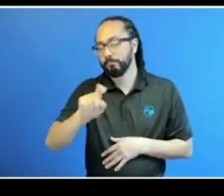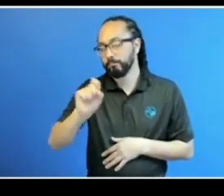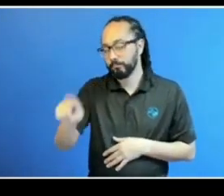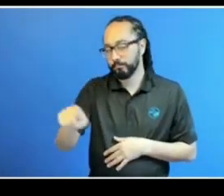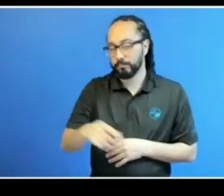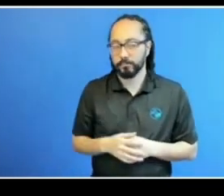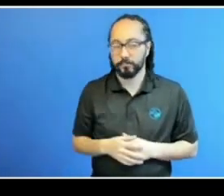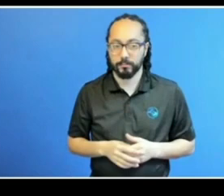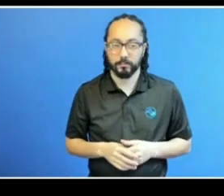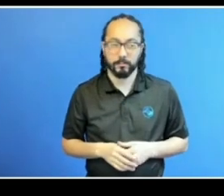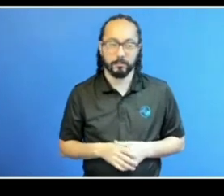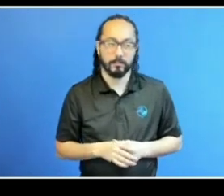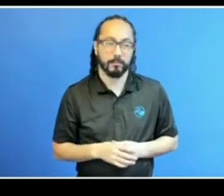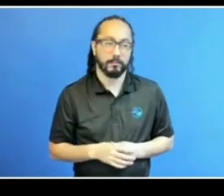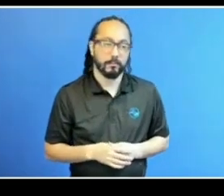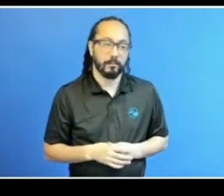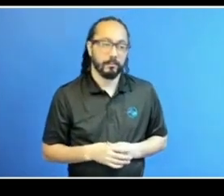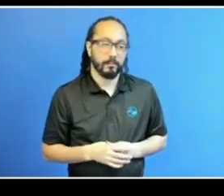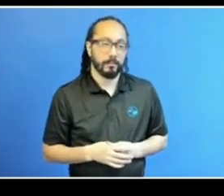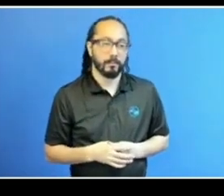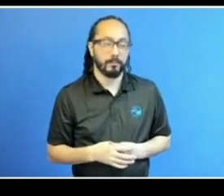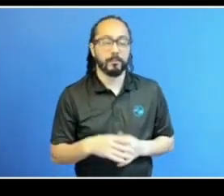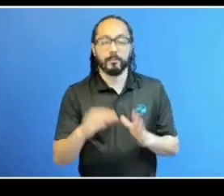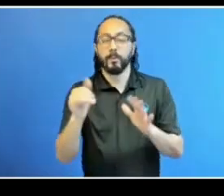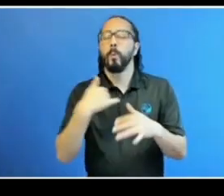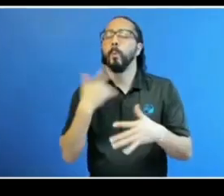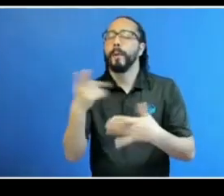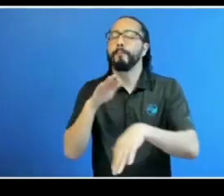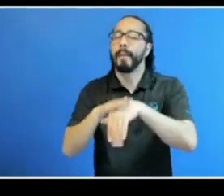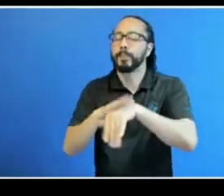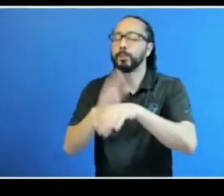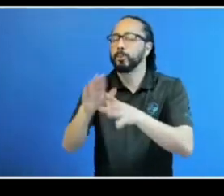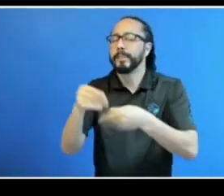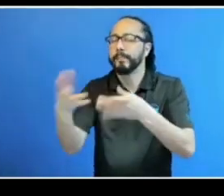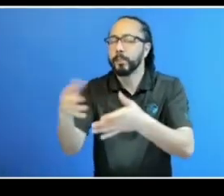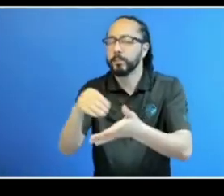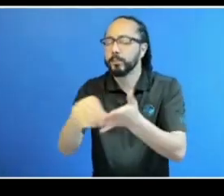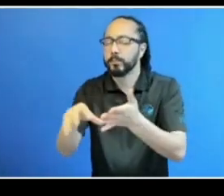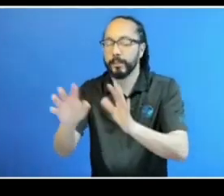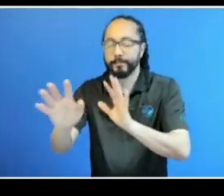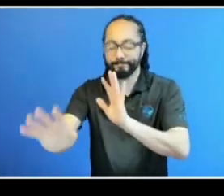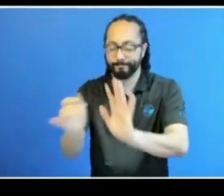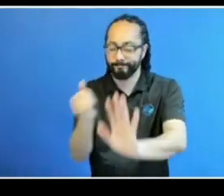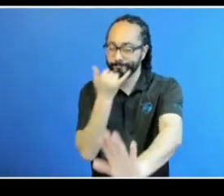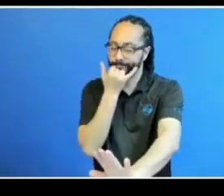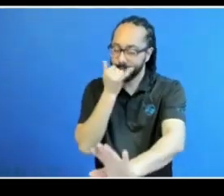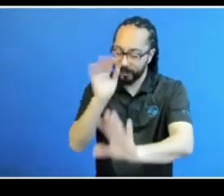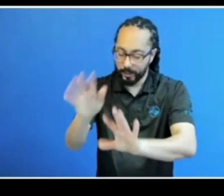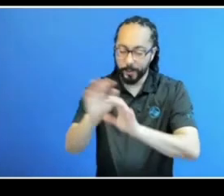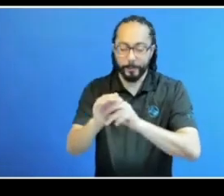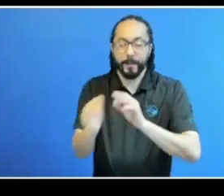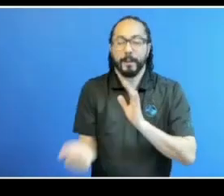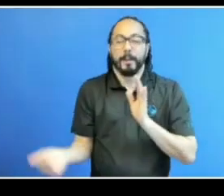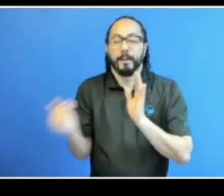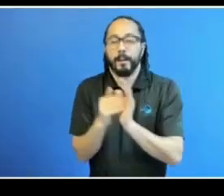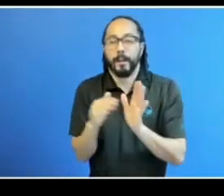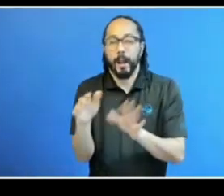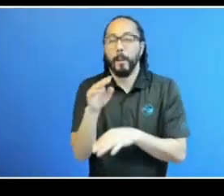advice would you give a student, I apologize. I messed up the answers. go to